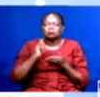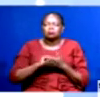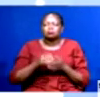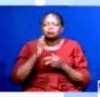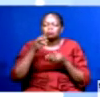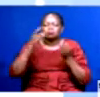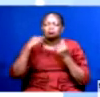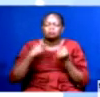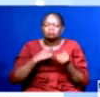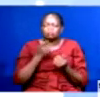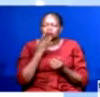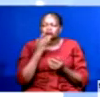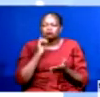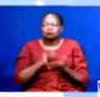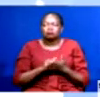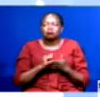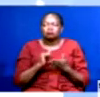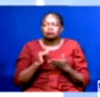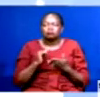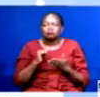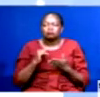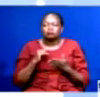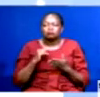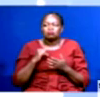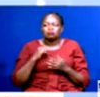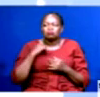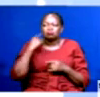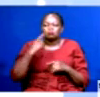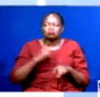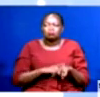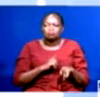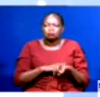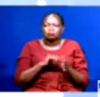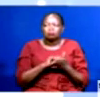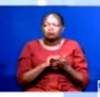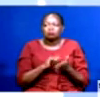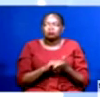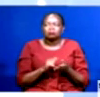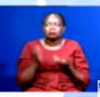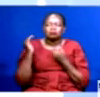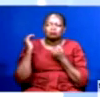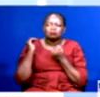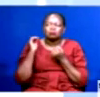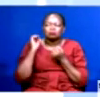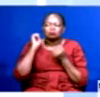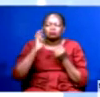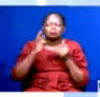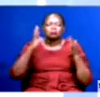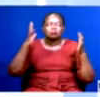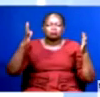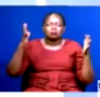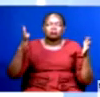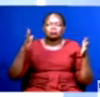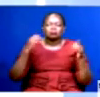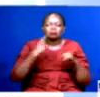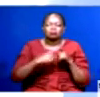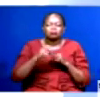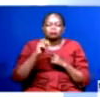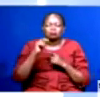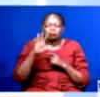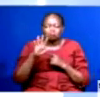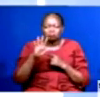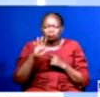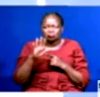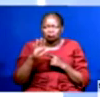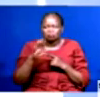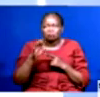so that next event ambayo tuna anticipate itakuwa kubwa sana ya 2025.